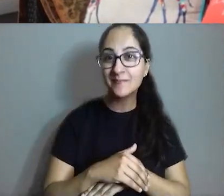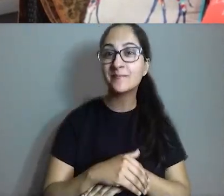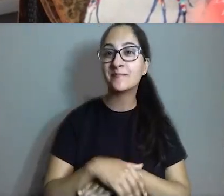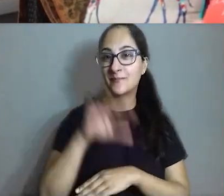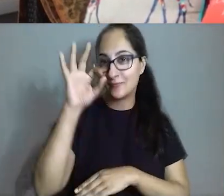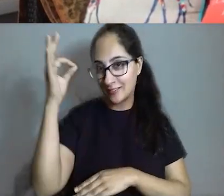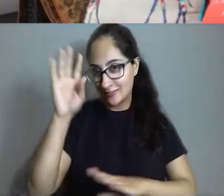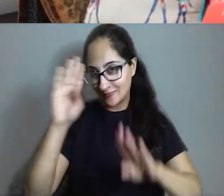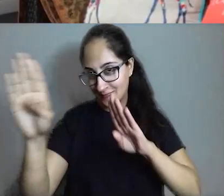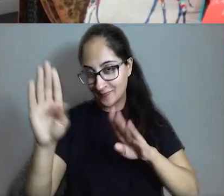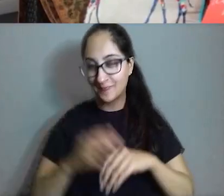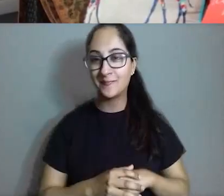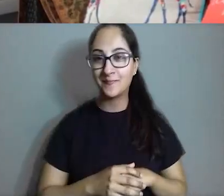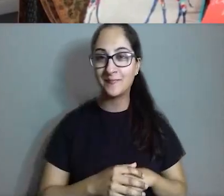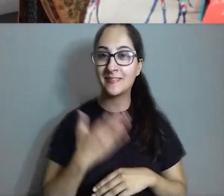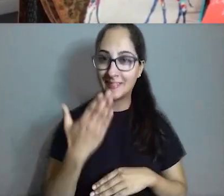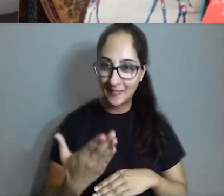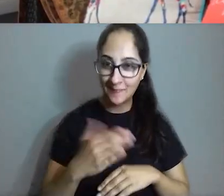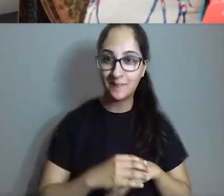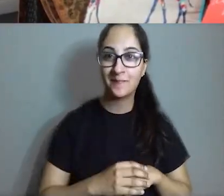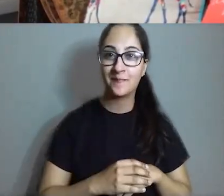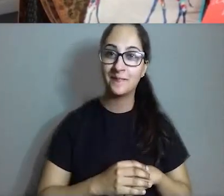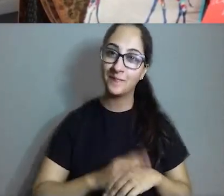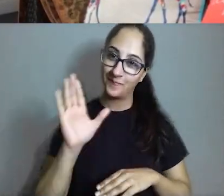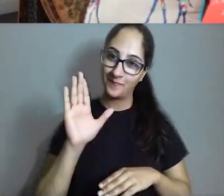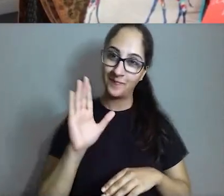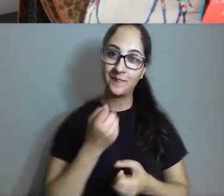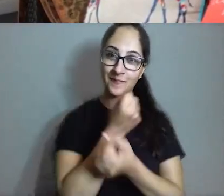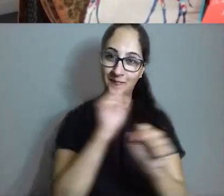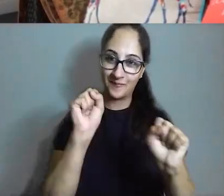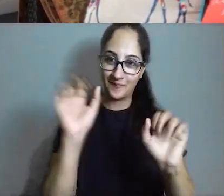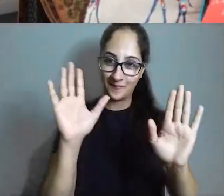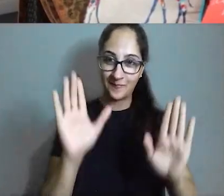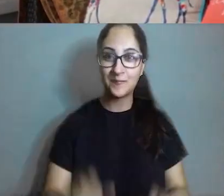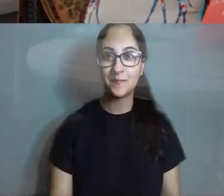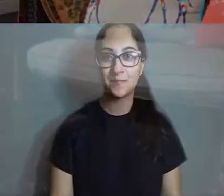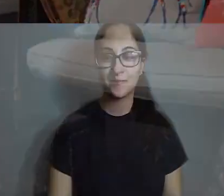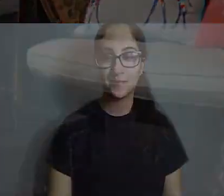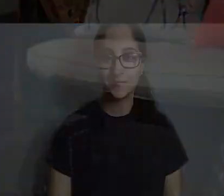much. Bye, bonsoir, salam, yali madat. Stay safe.